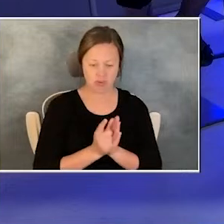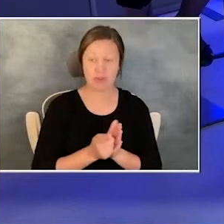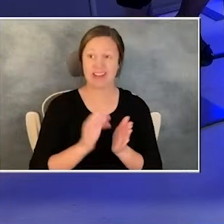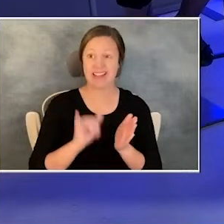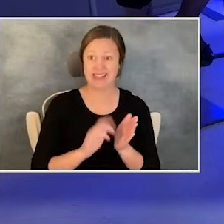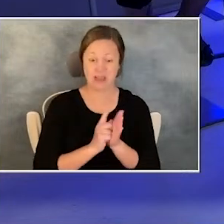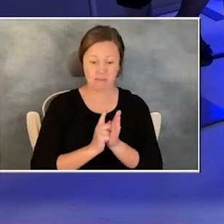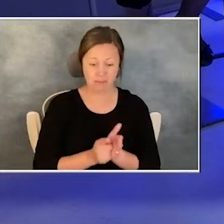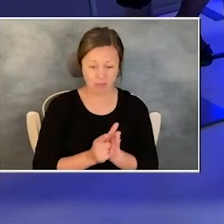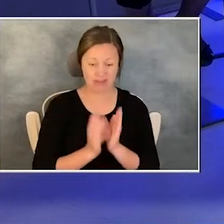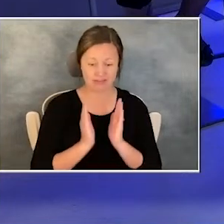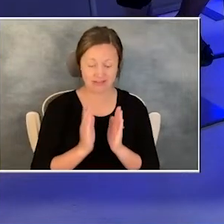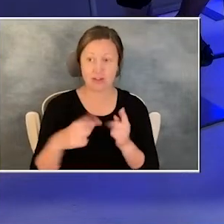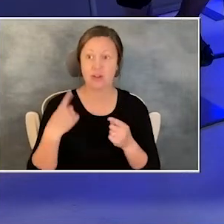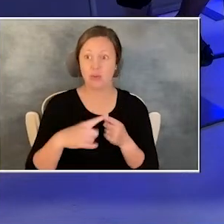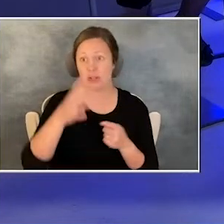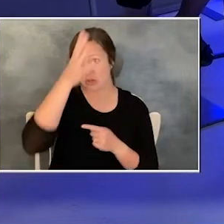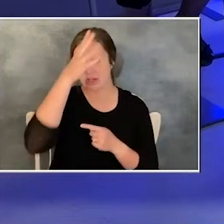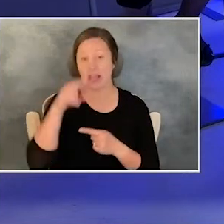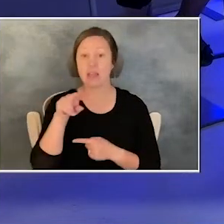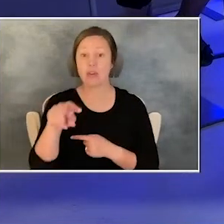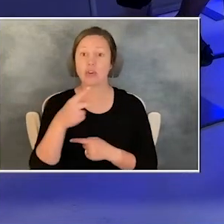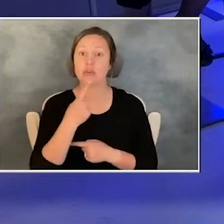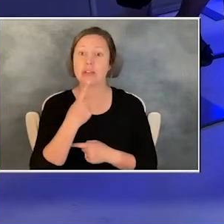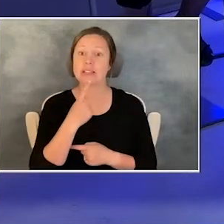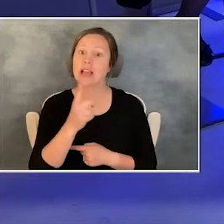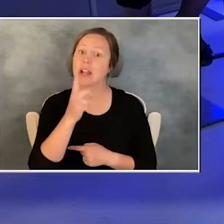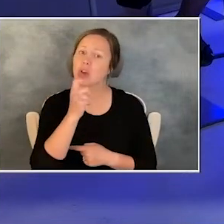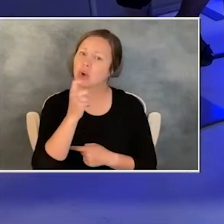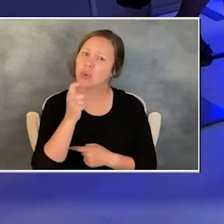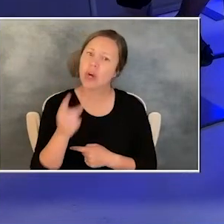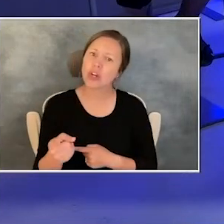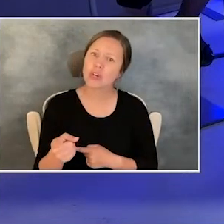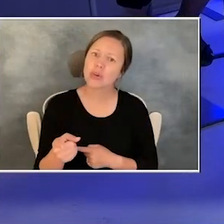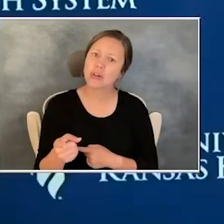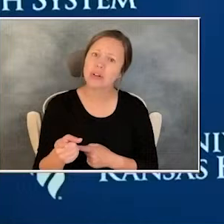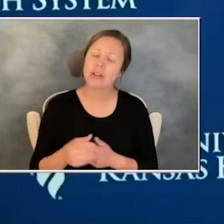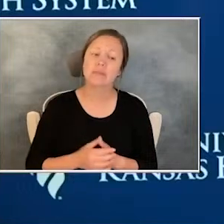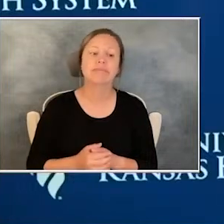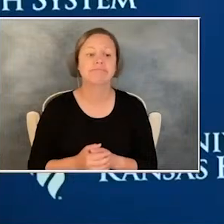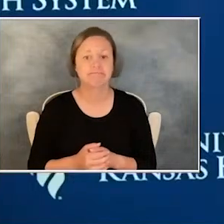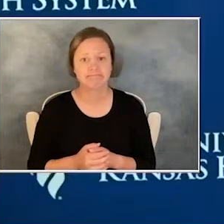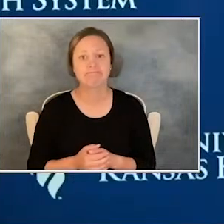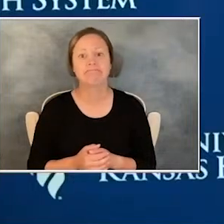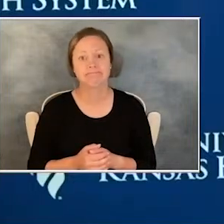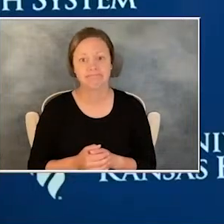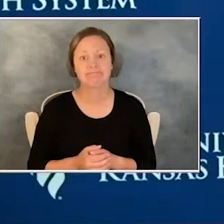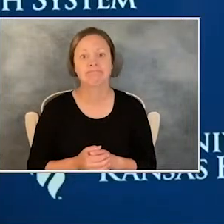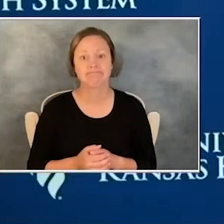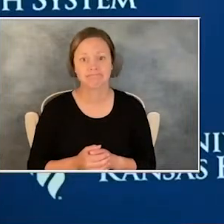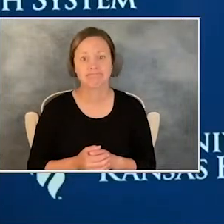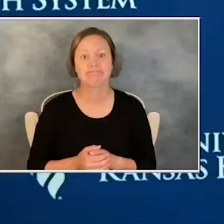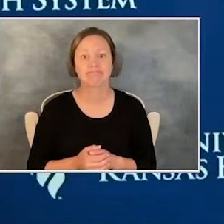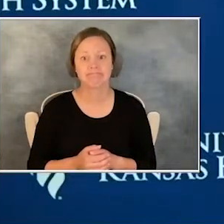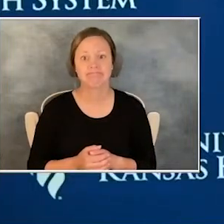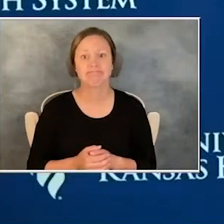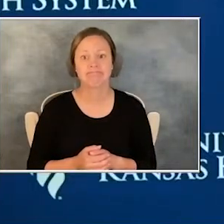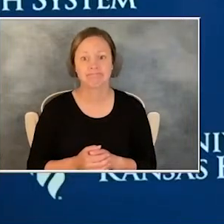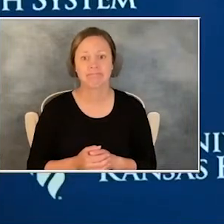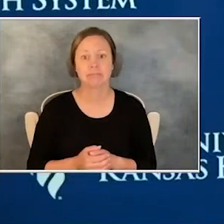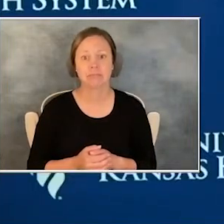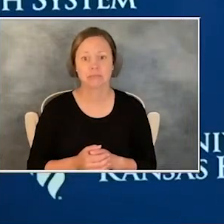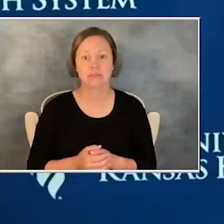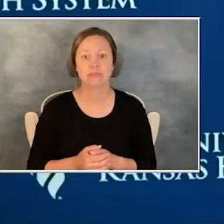was when your dad looked at you and said, now who are you to me? Yeah. And that was one of the things